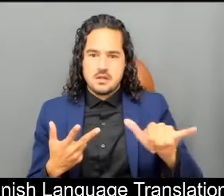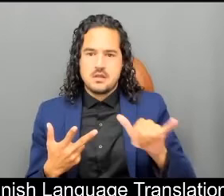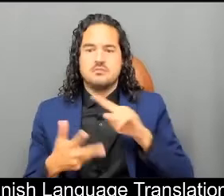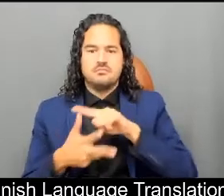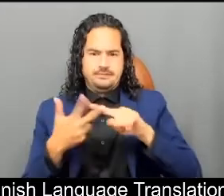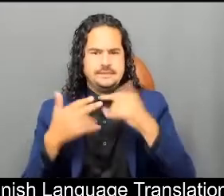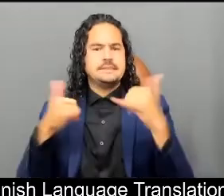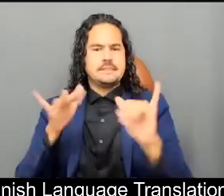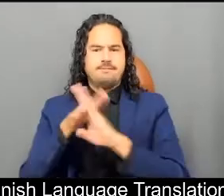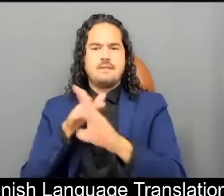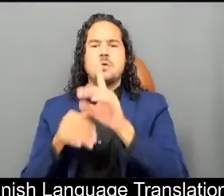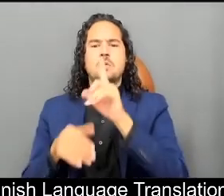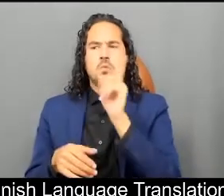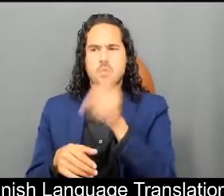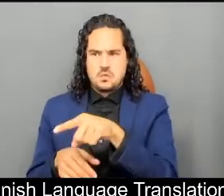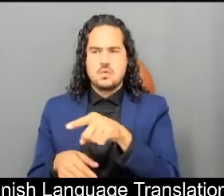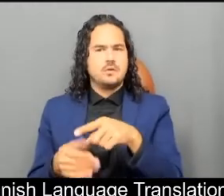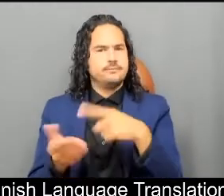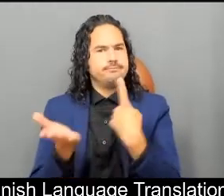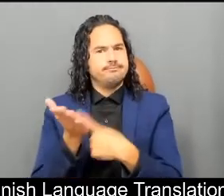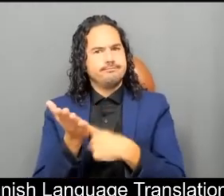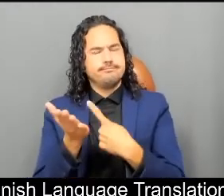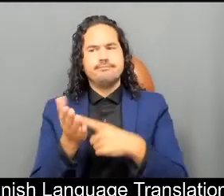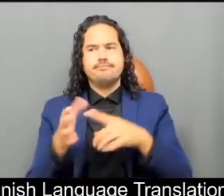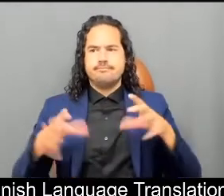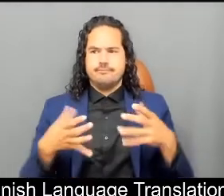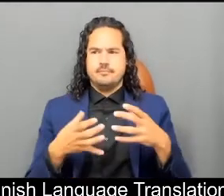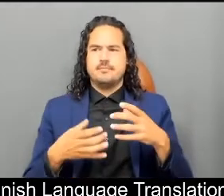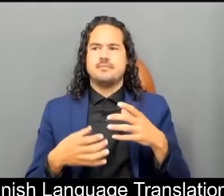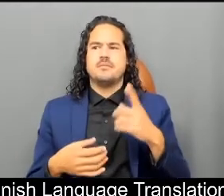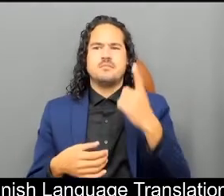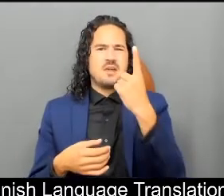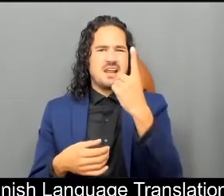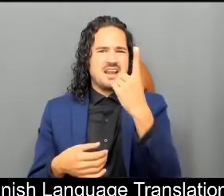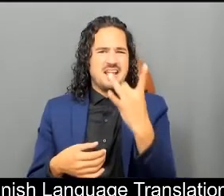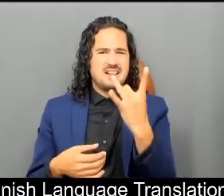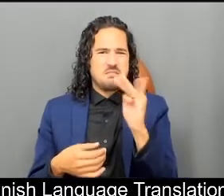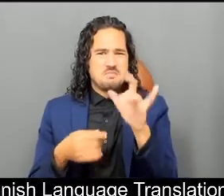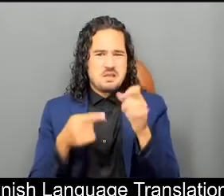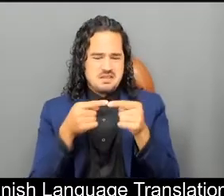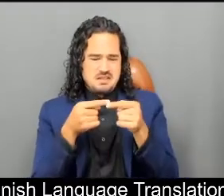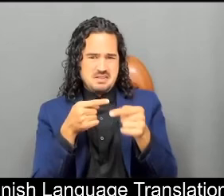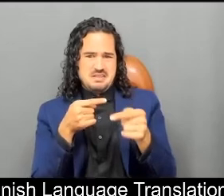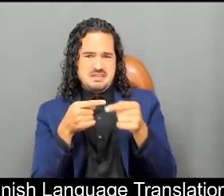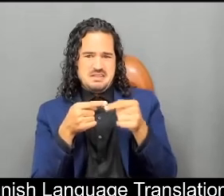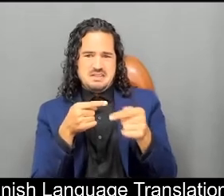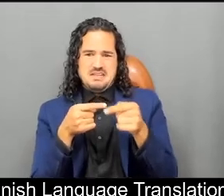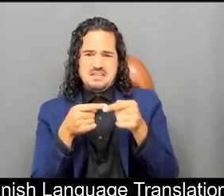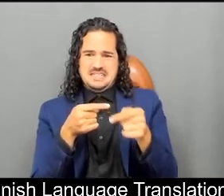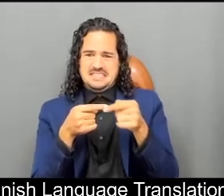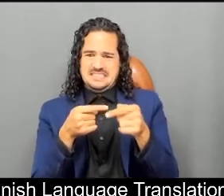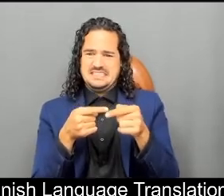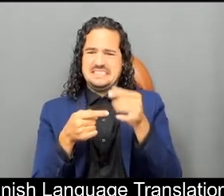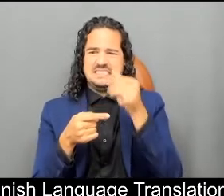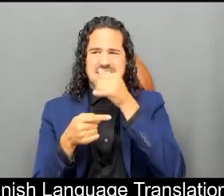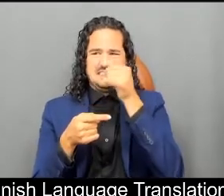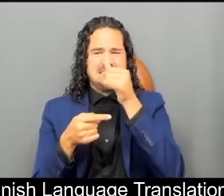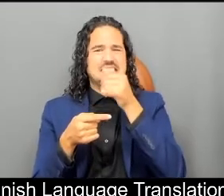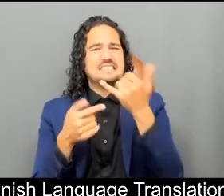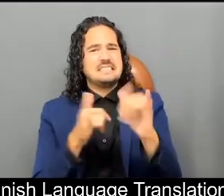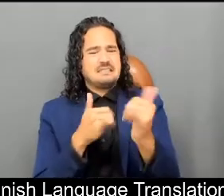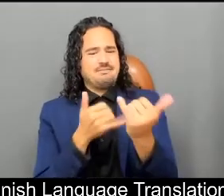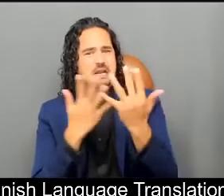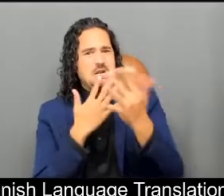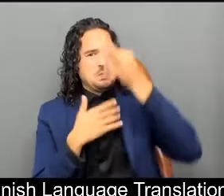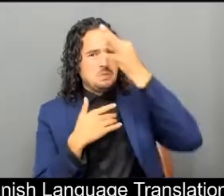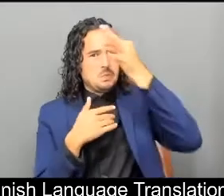mile of the closest house. So that's why that area is still under an order. Evacuation warnings remain in place for the communities of Sea